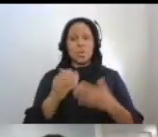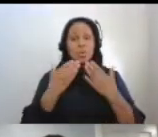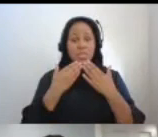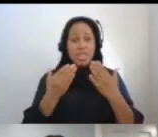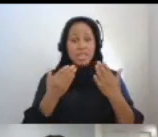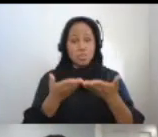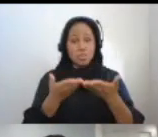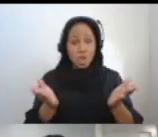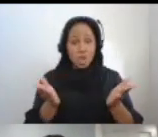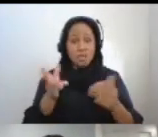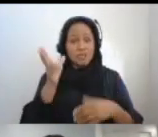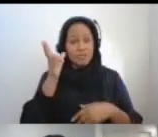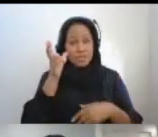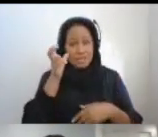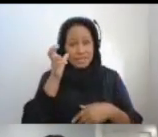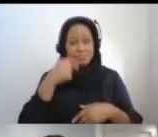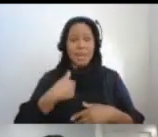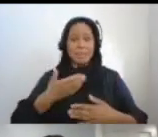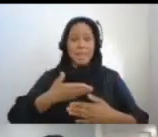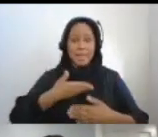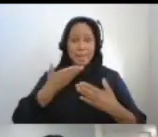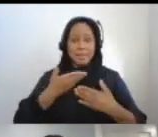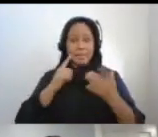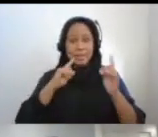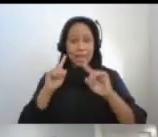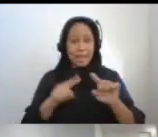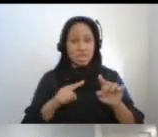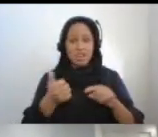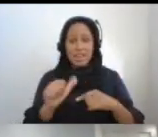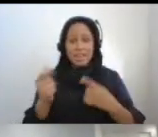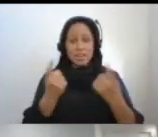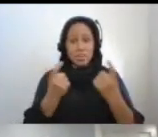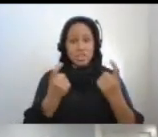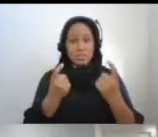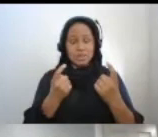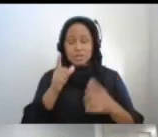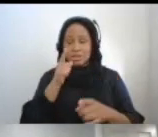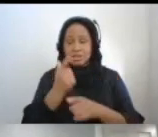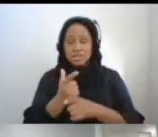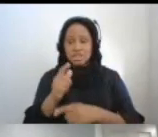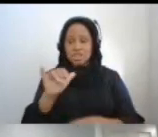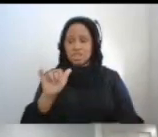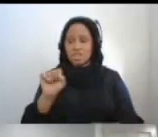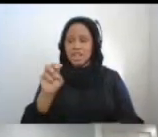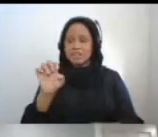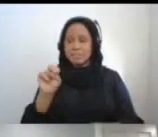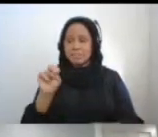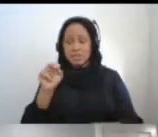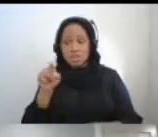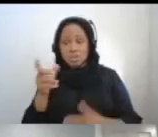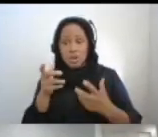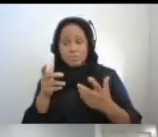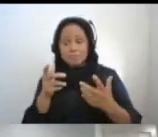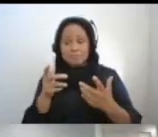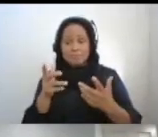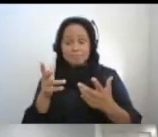listening. I'm happy to take any questions. If Sister Yasmin, if you want to field any questions. I know I went a little over, but hopefully you